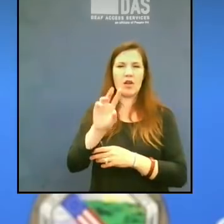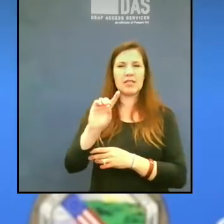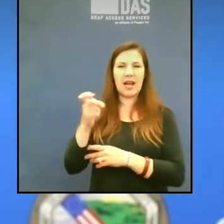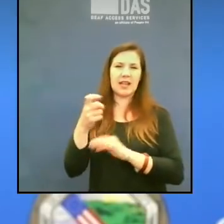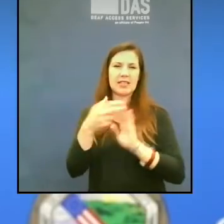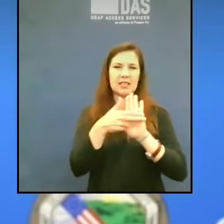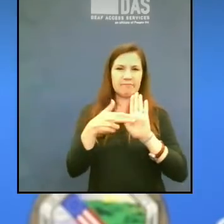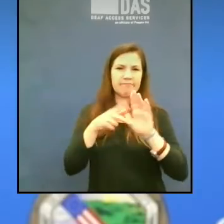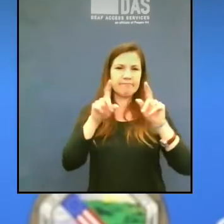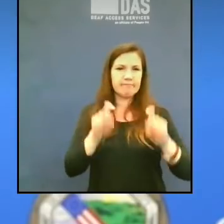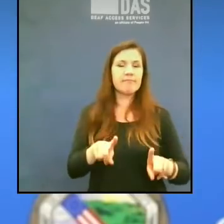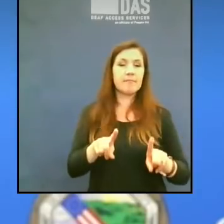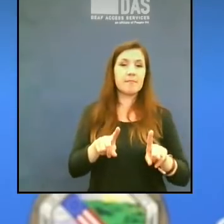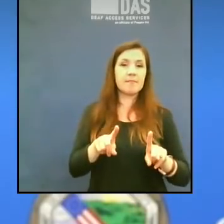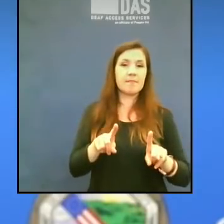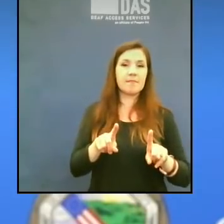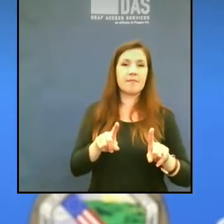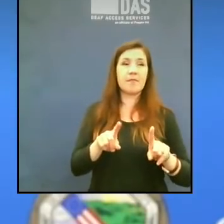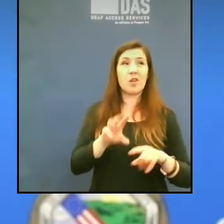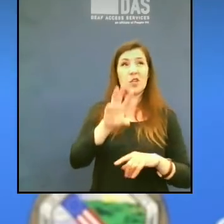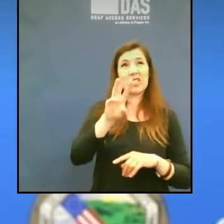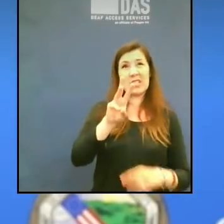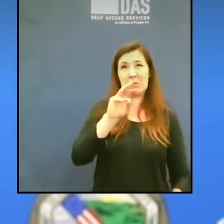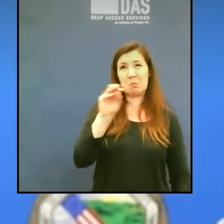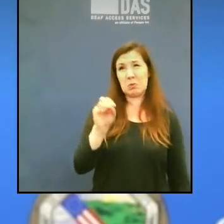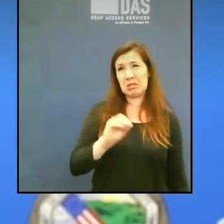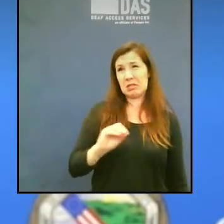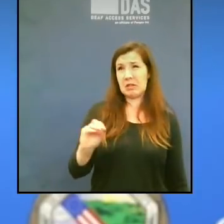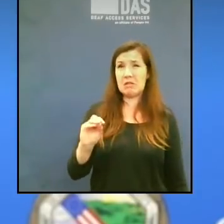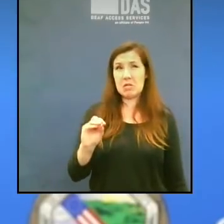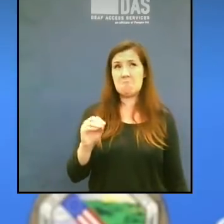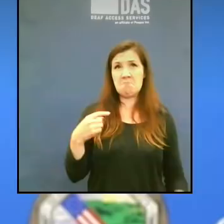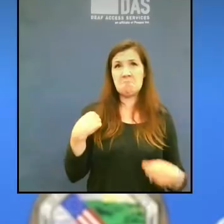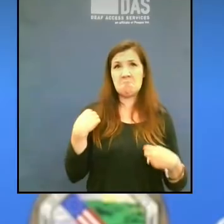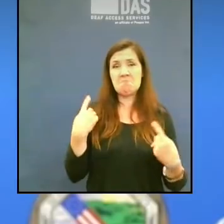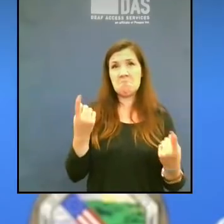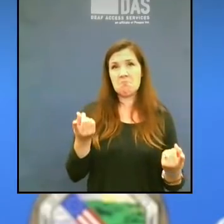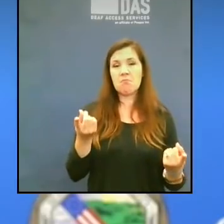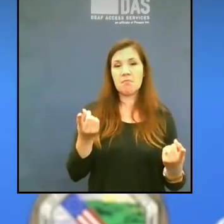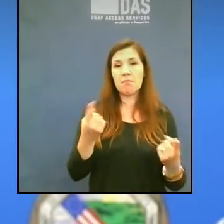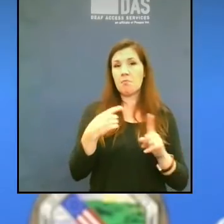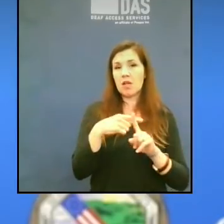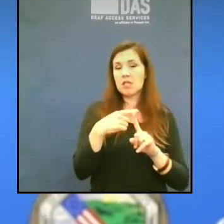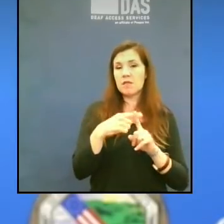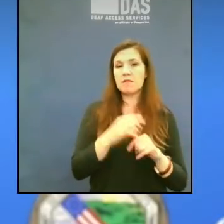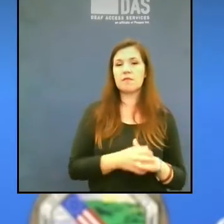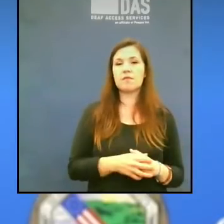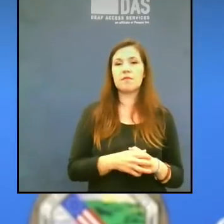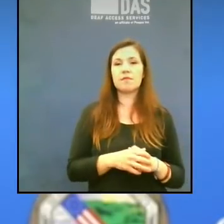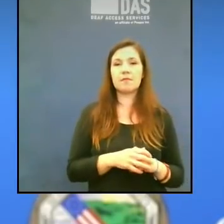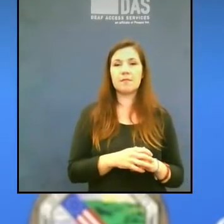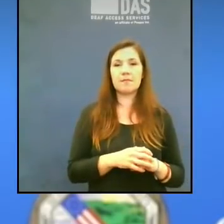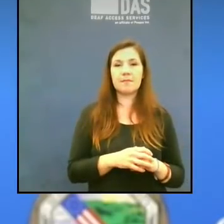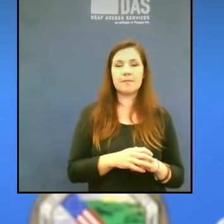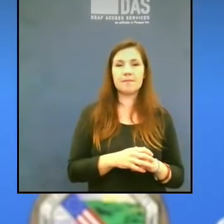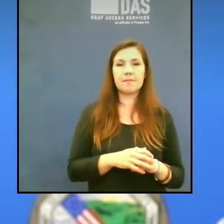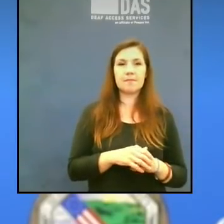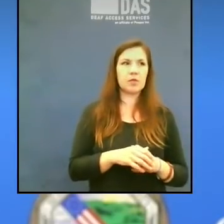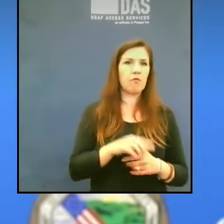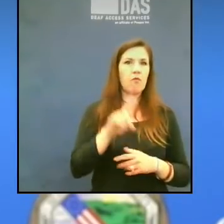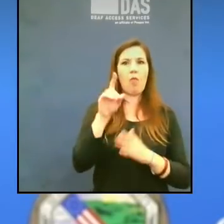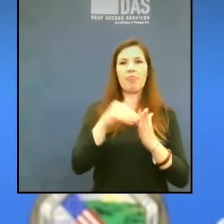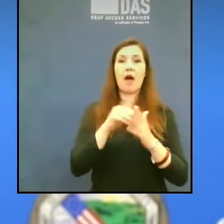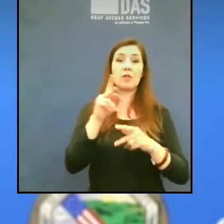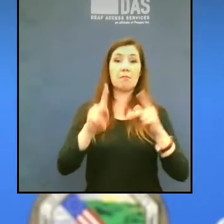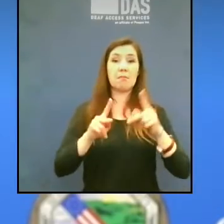tests are coming up 6% or so of the tests recently are coming up positive. So if you have 1,000